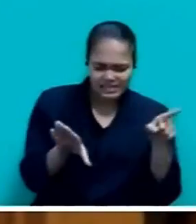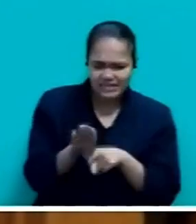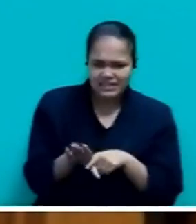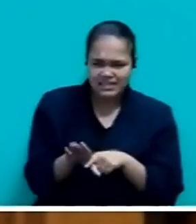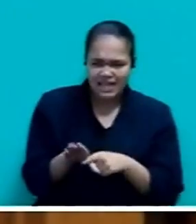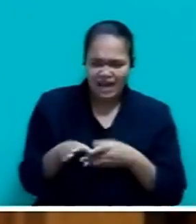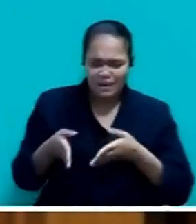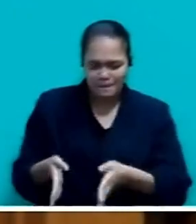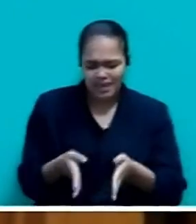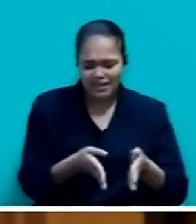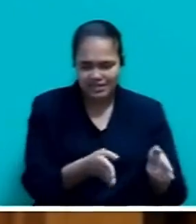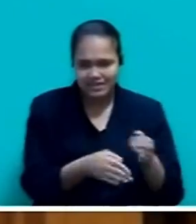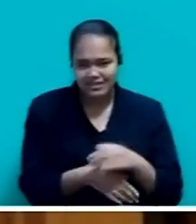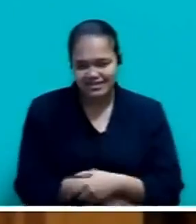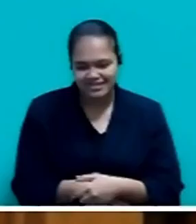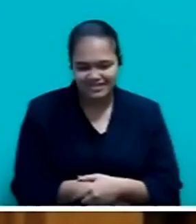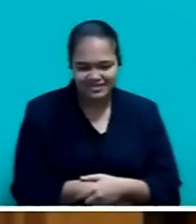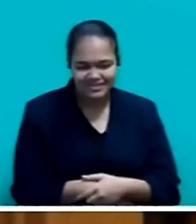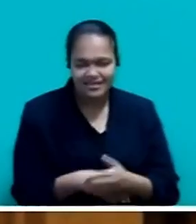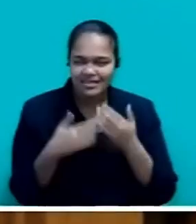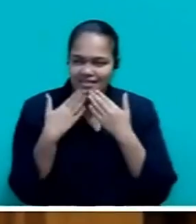Thank you very much, Honourable Speaker.